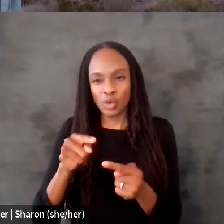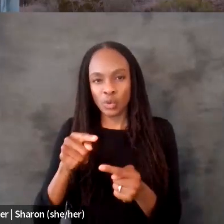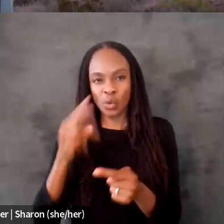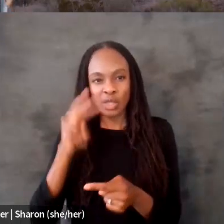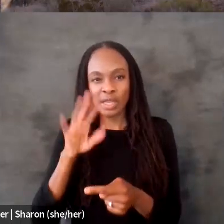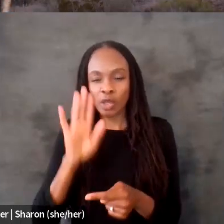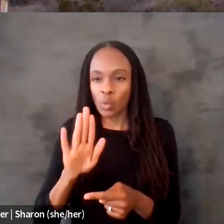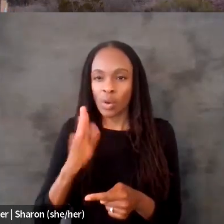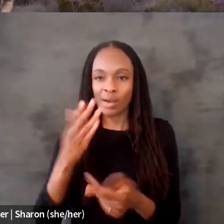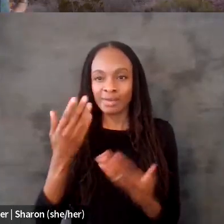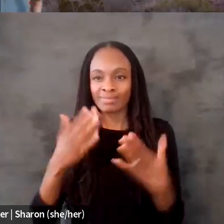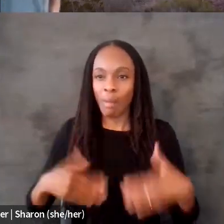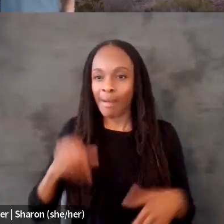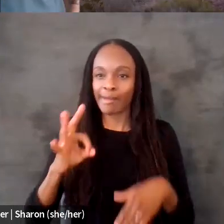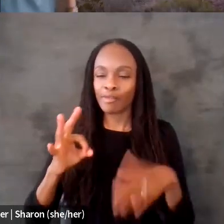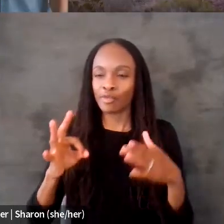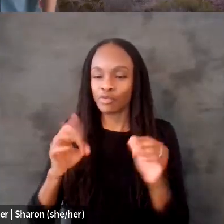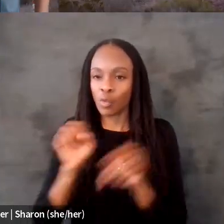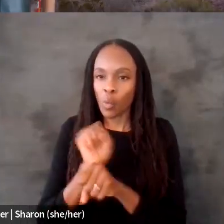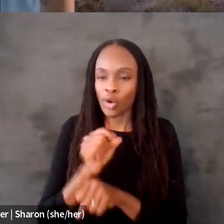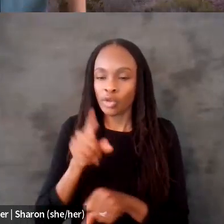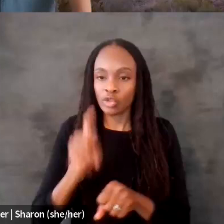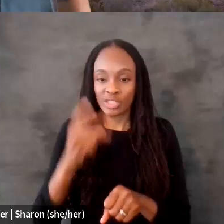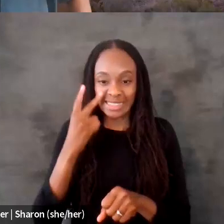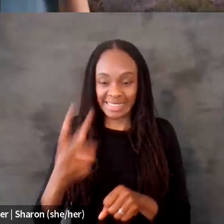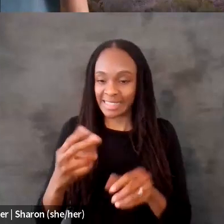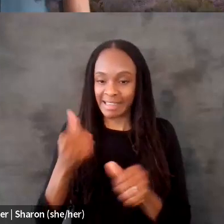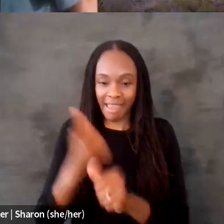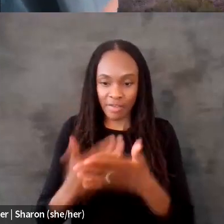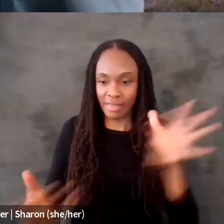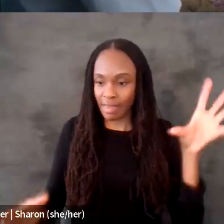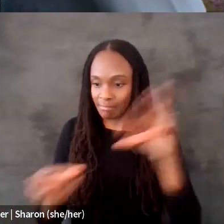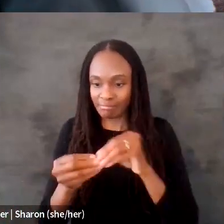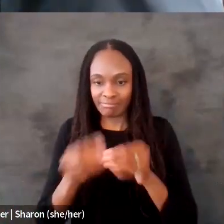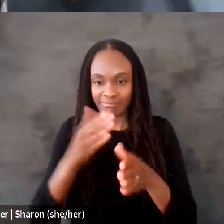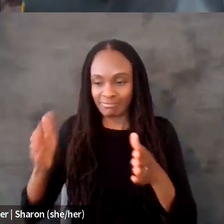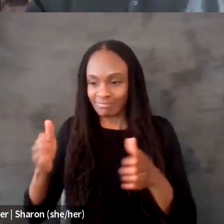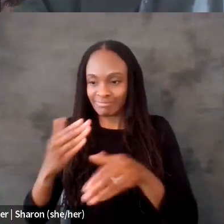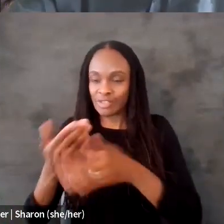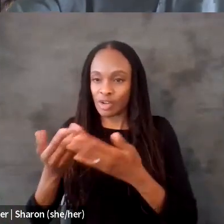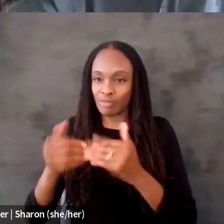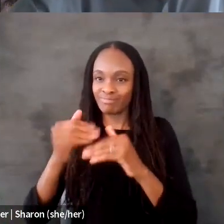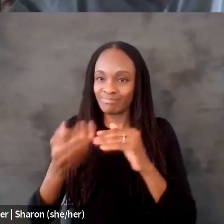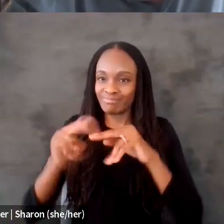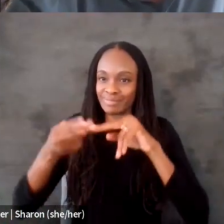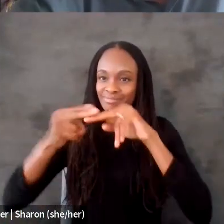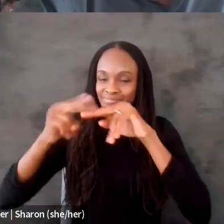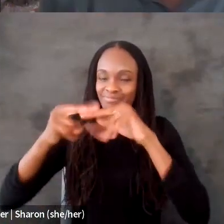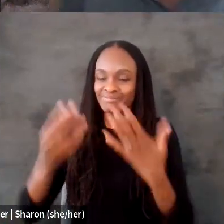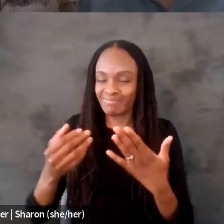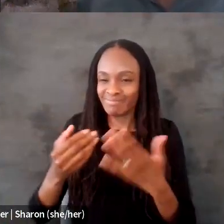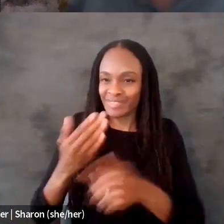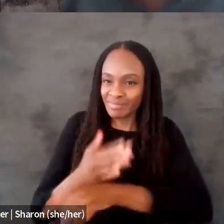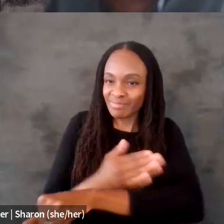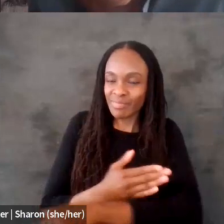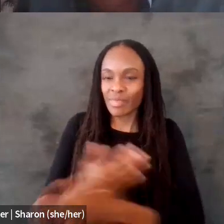on top of itself. If you look at all of your manuscripts and they all basically continue to tell the same story, then like how additive is it